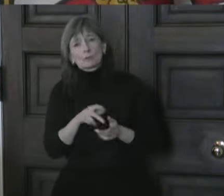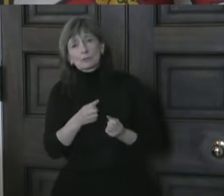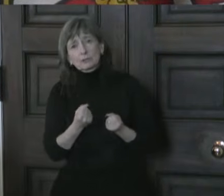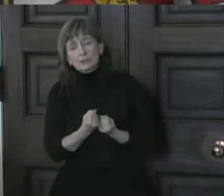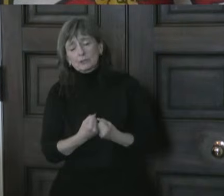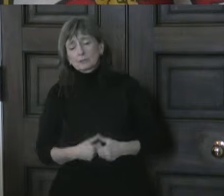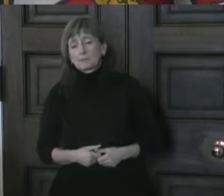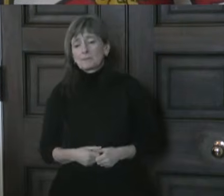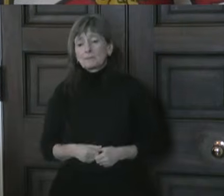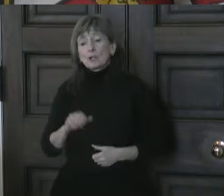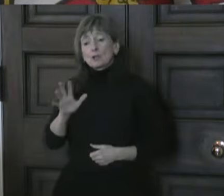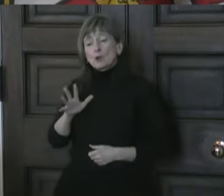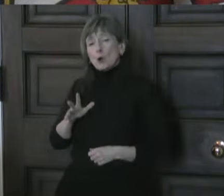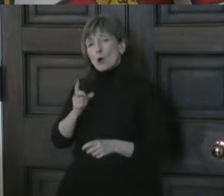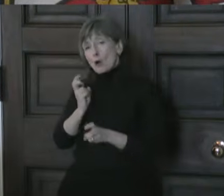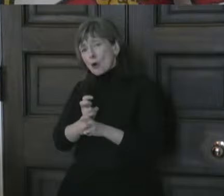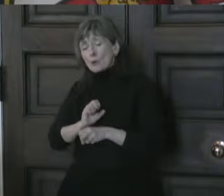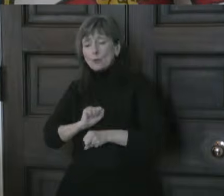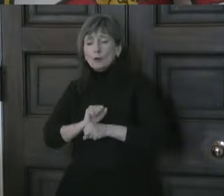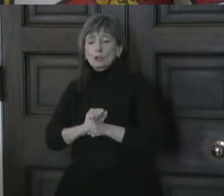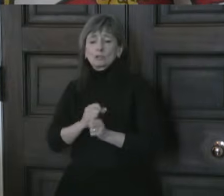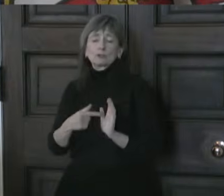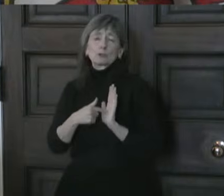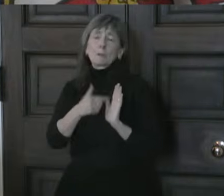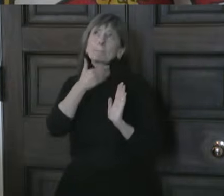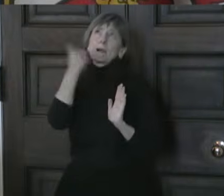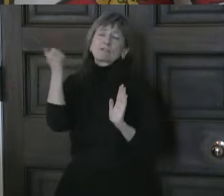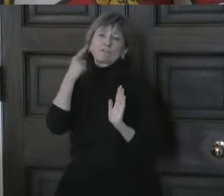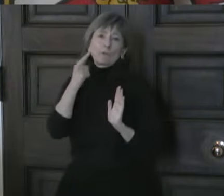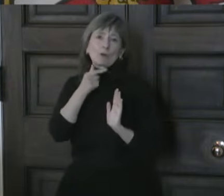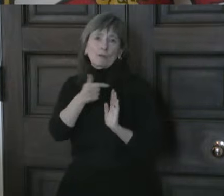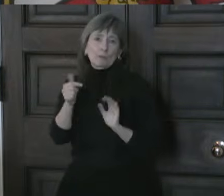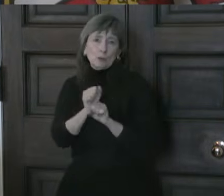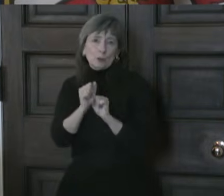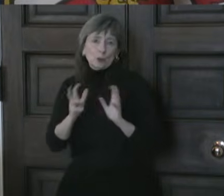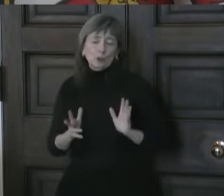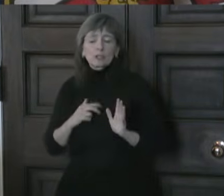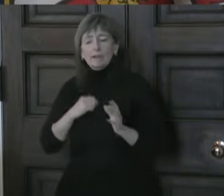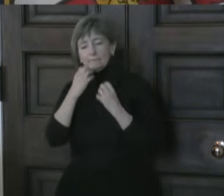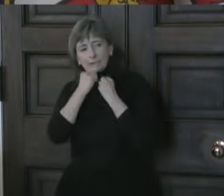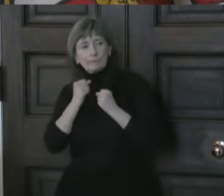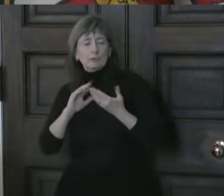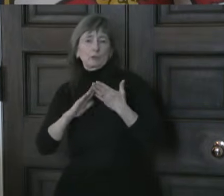Your dedication reflects the very best of public service and care for community.